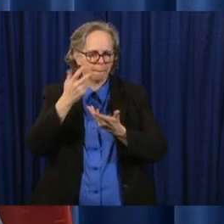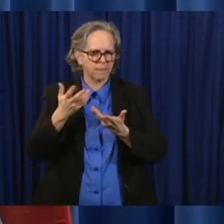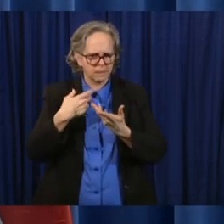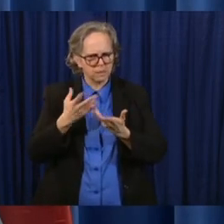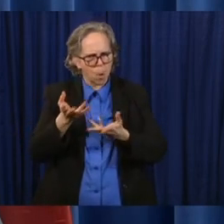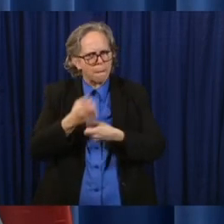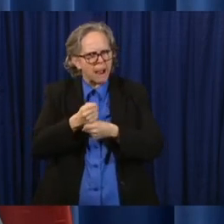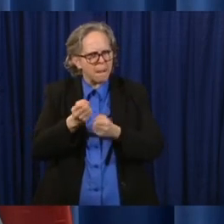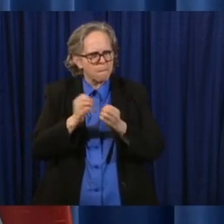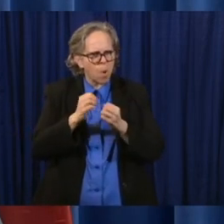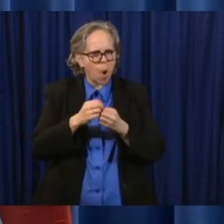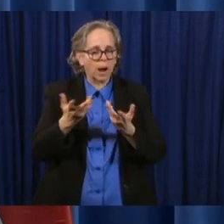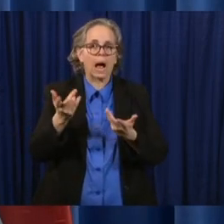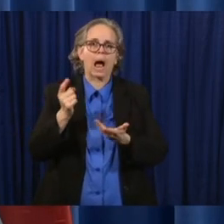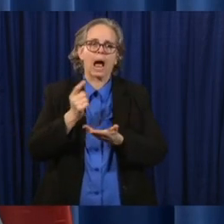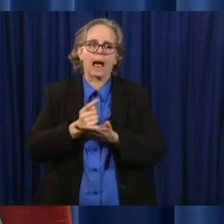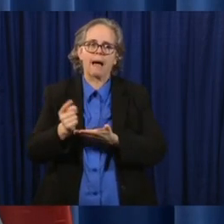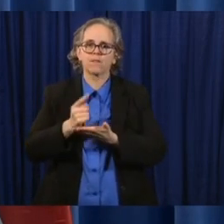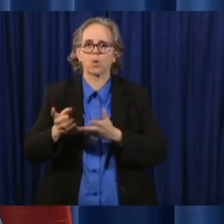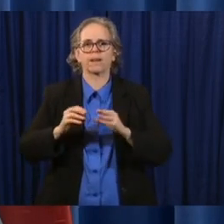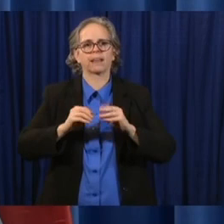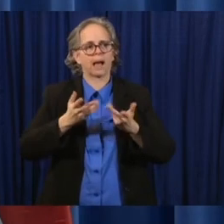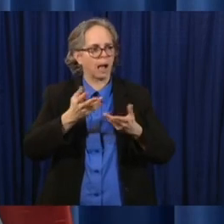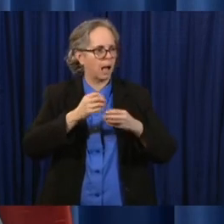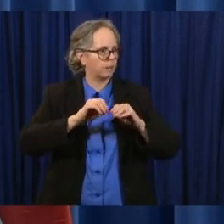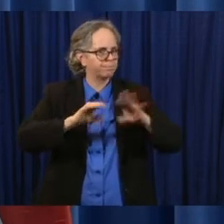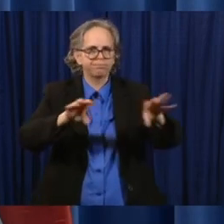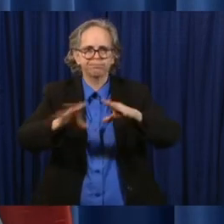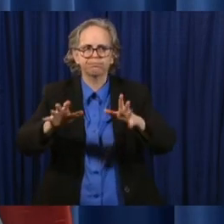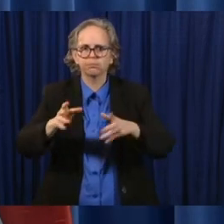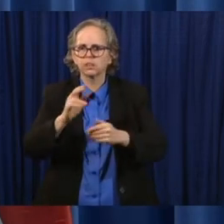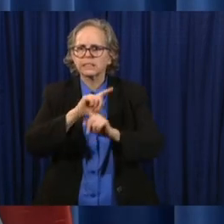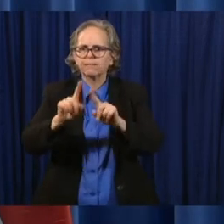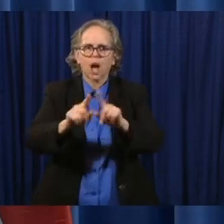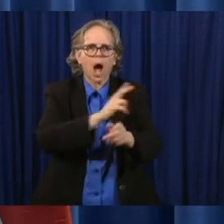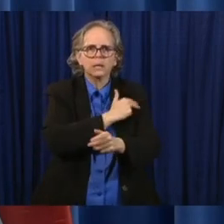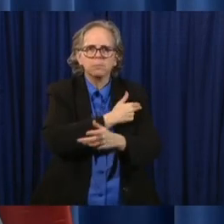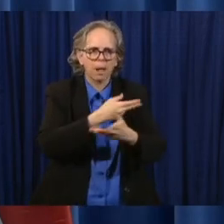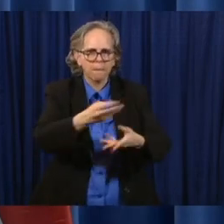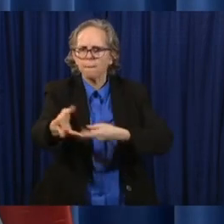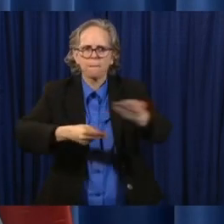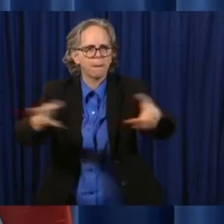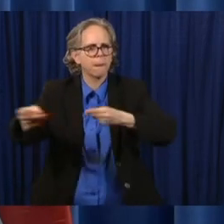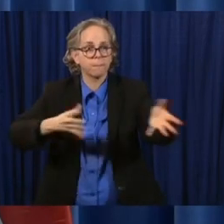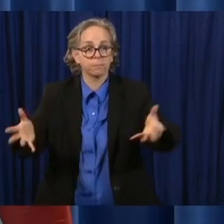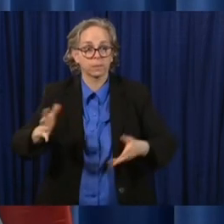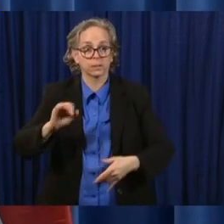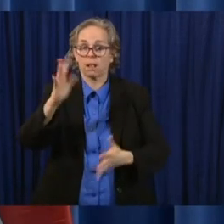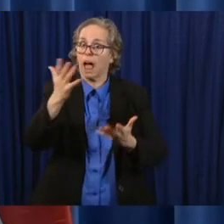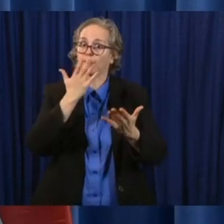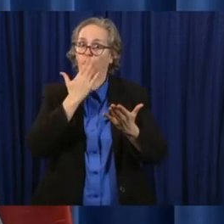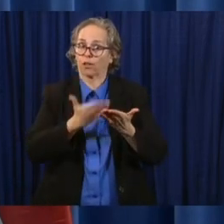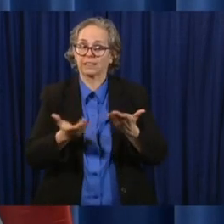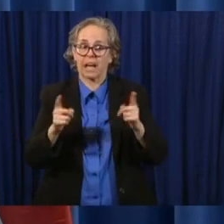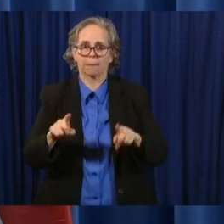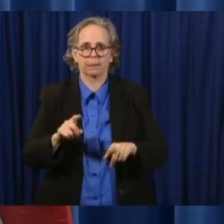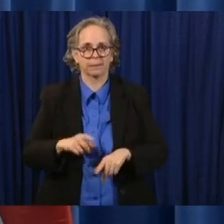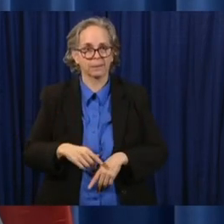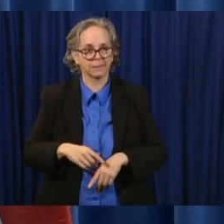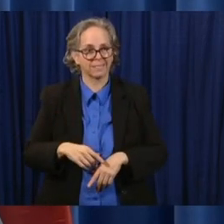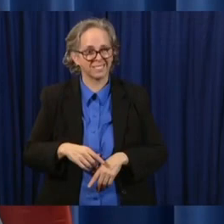to hospitals around the state of Ohio. So a lot of good things are going on, but we're not there yet. And we got a ways to